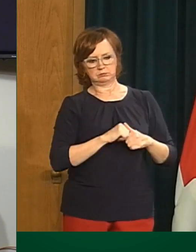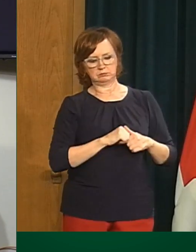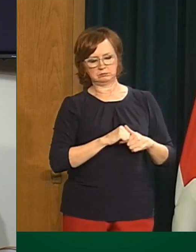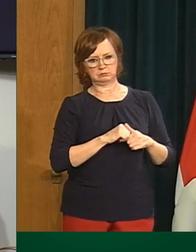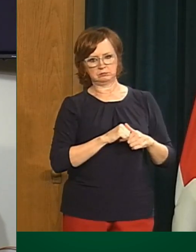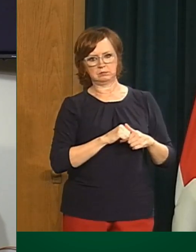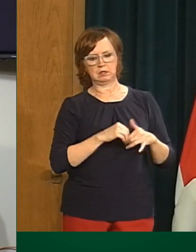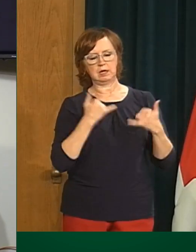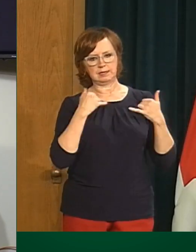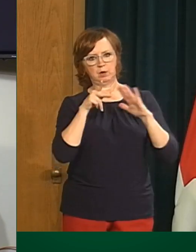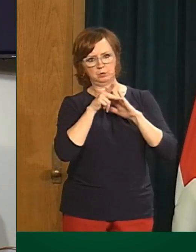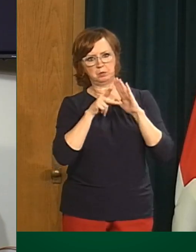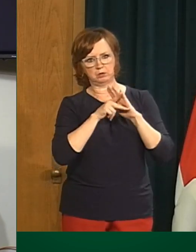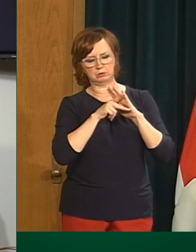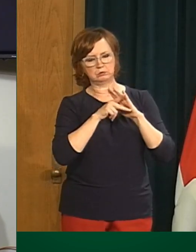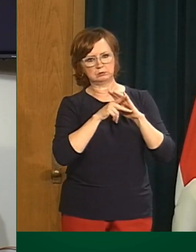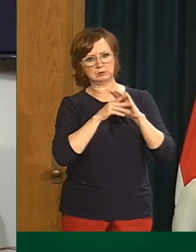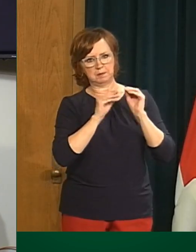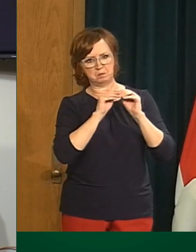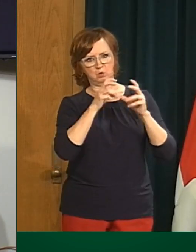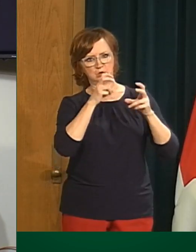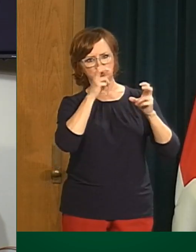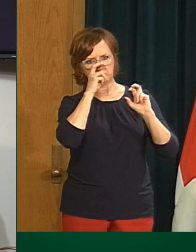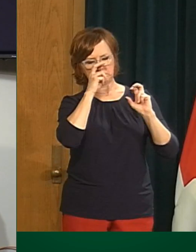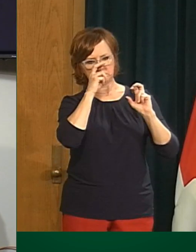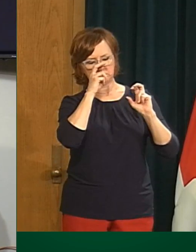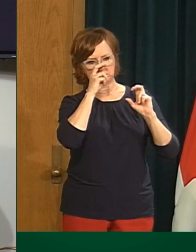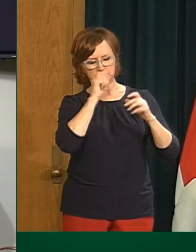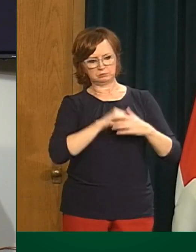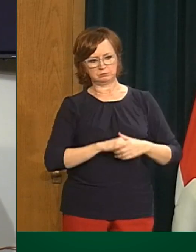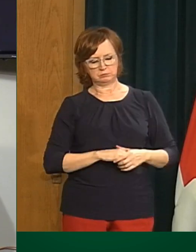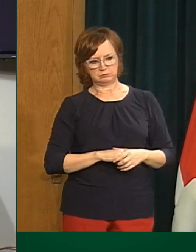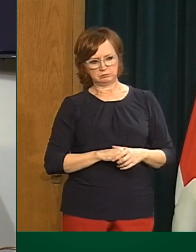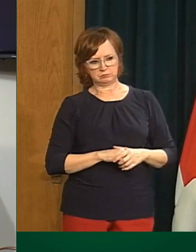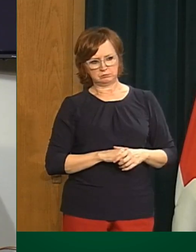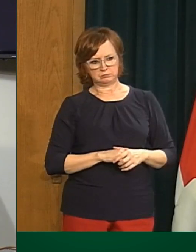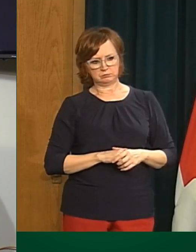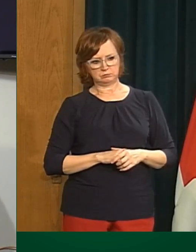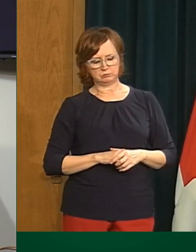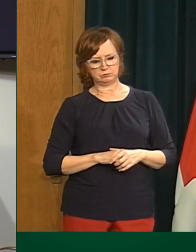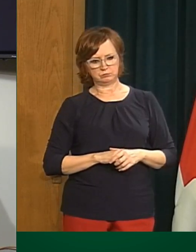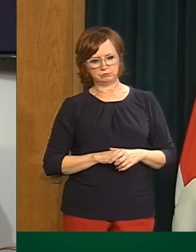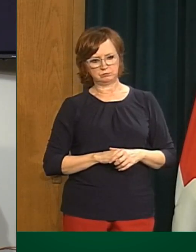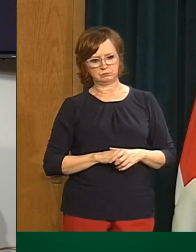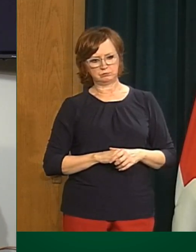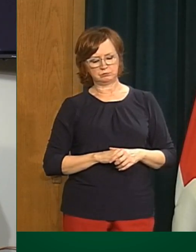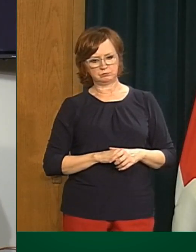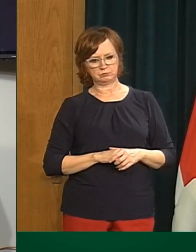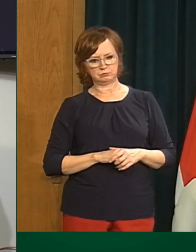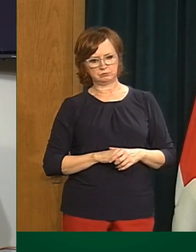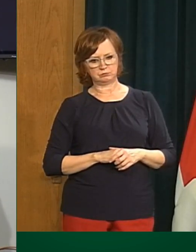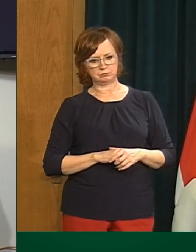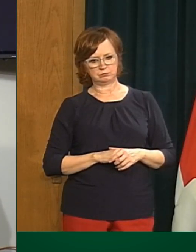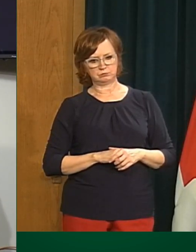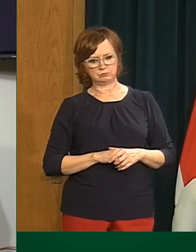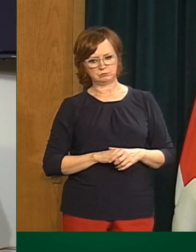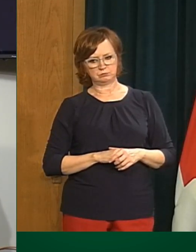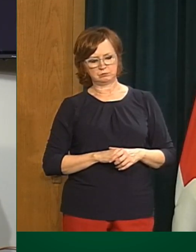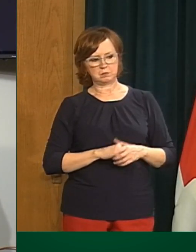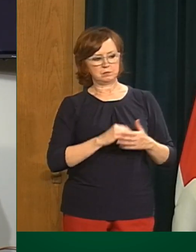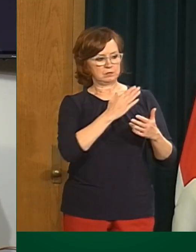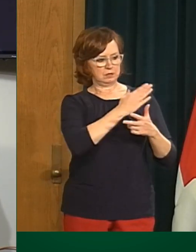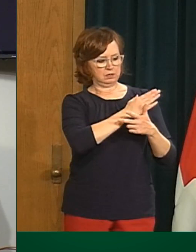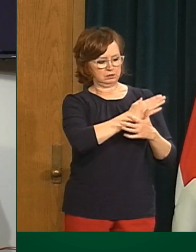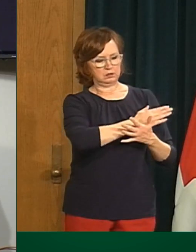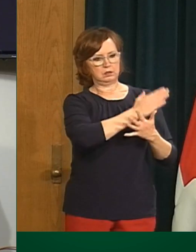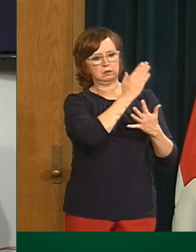policies that protect patients, especially in the long-term care. So there are outbreak protocols for long-term care,